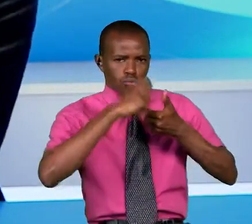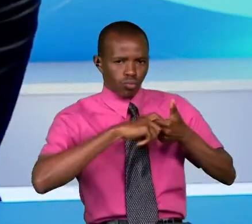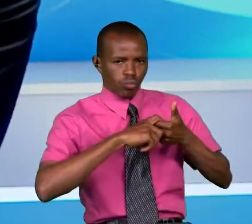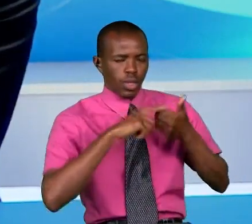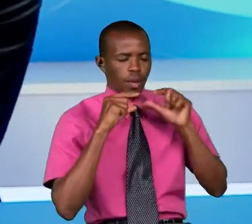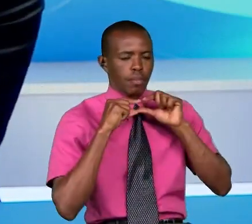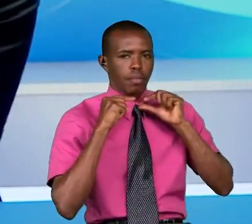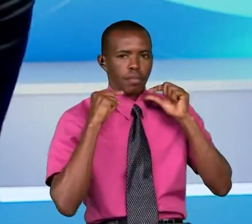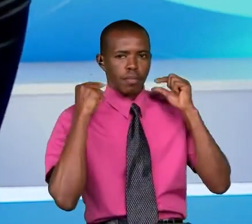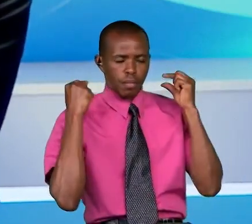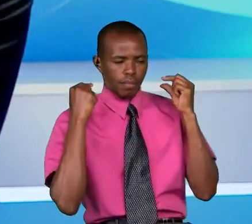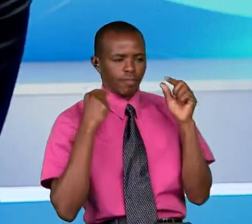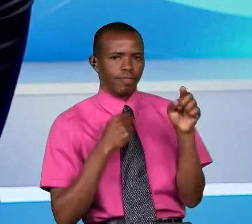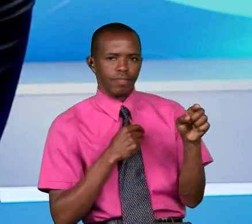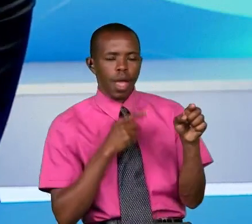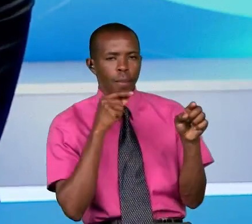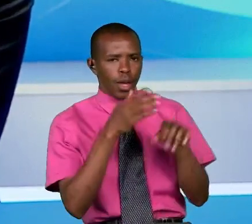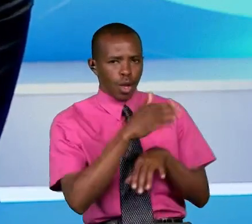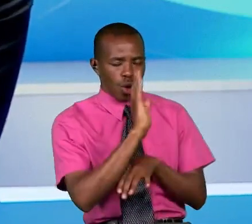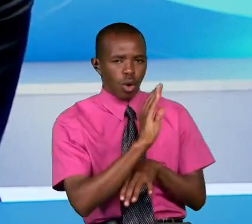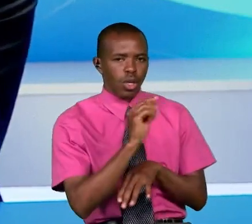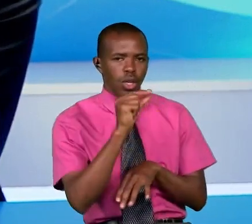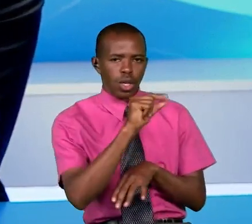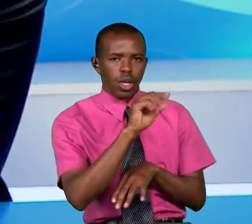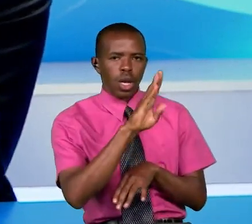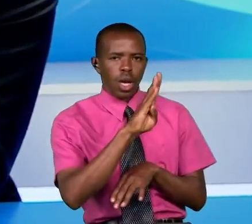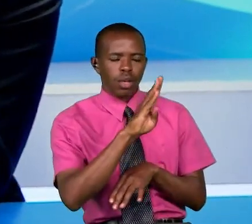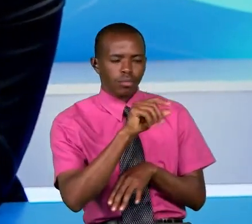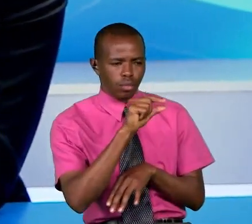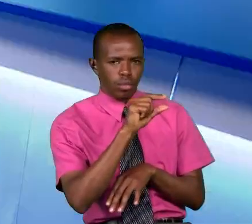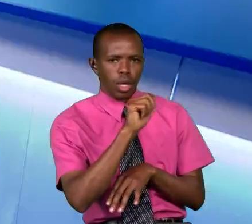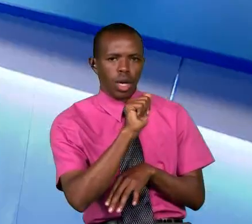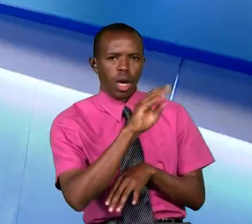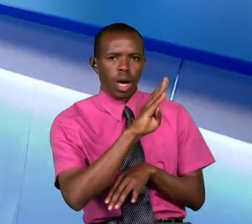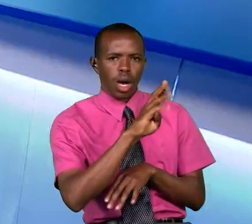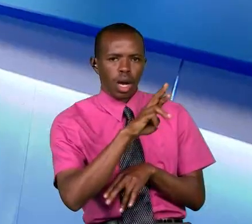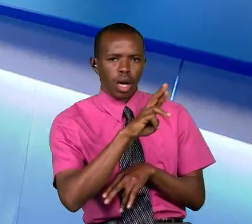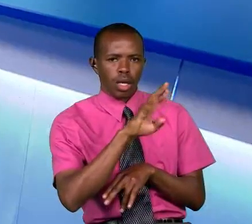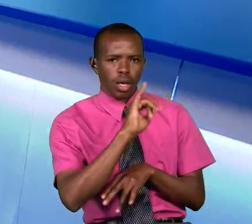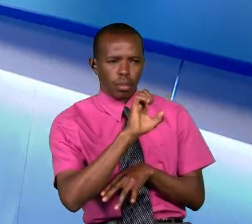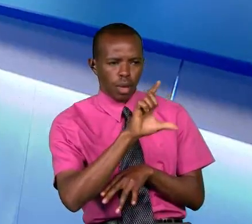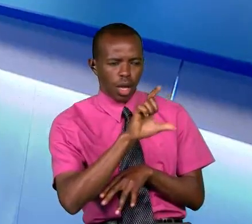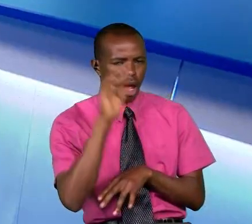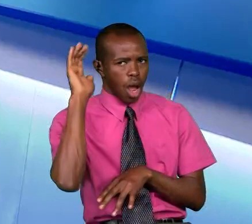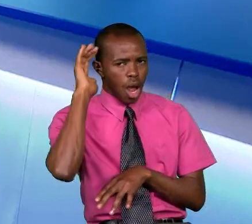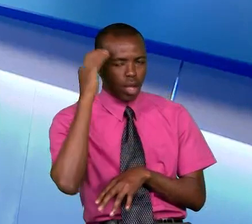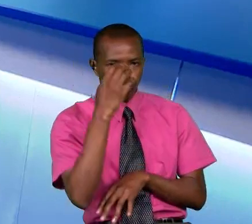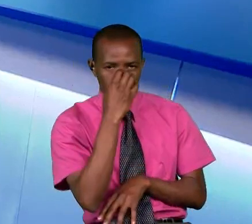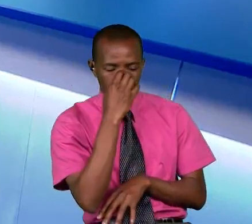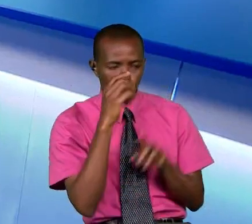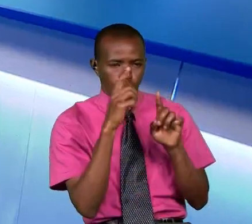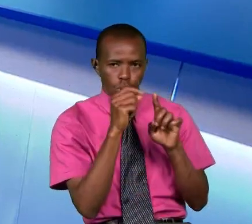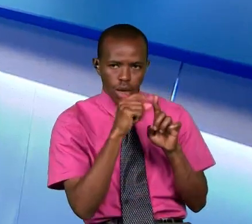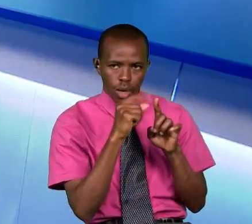men and men of God, and of course, Gabriel Muthuma. And I'll start with you, Gabriel. Yes. You've heard what the deputy president has just said.